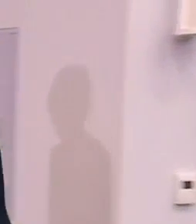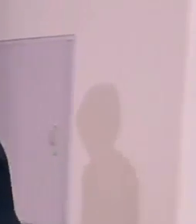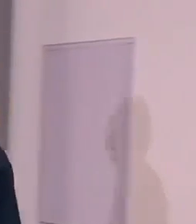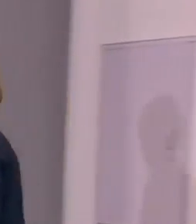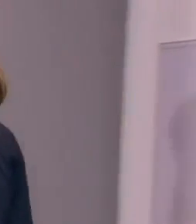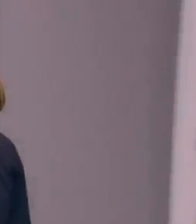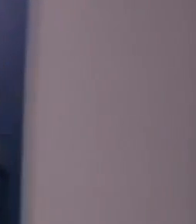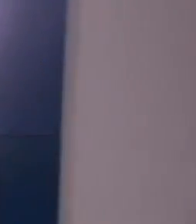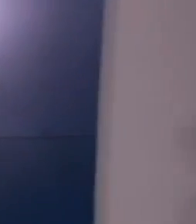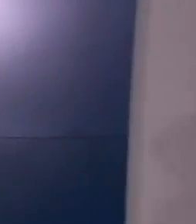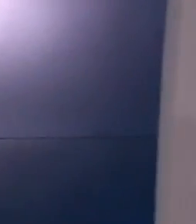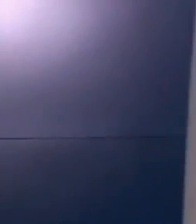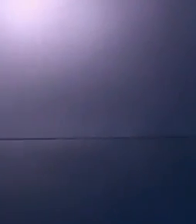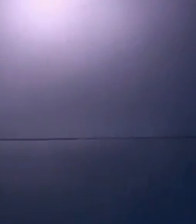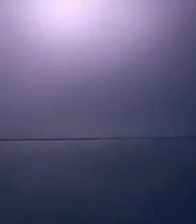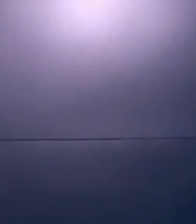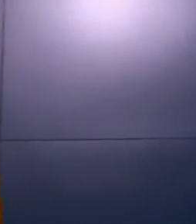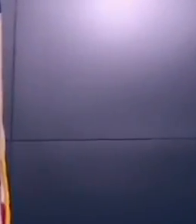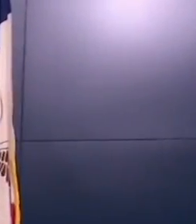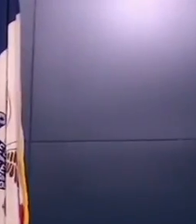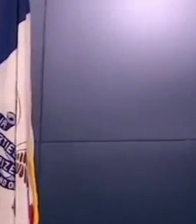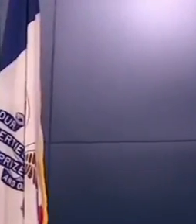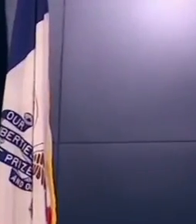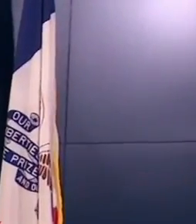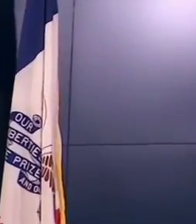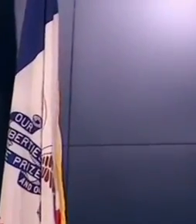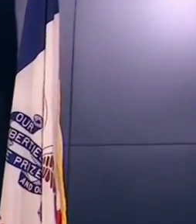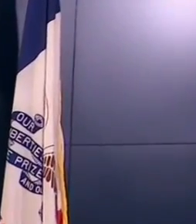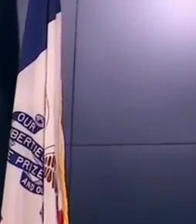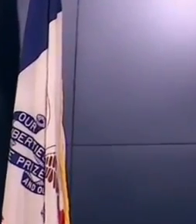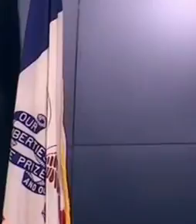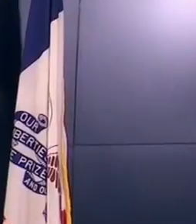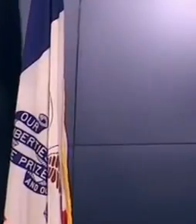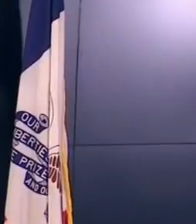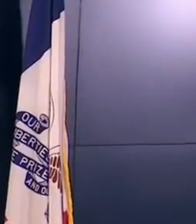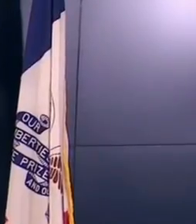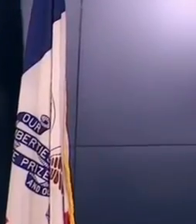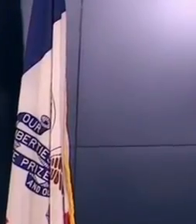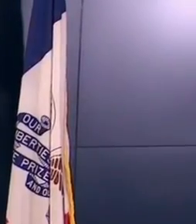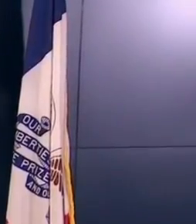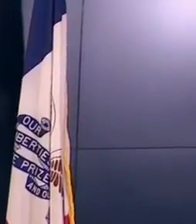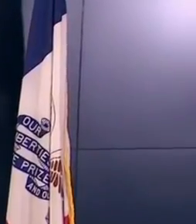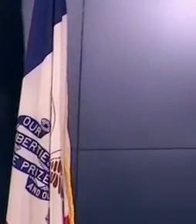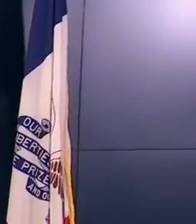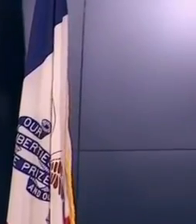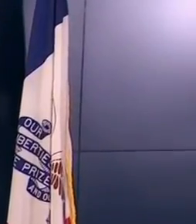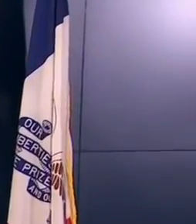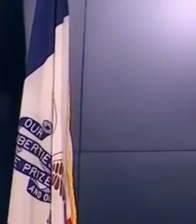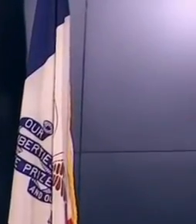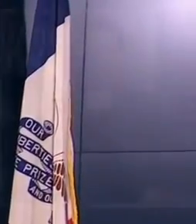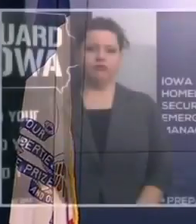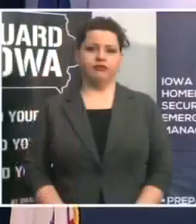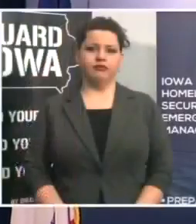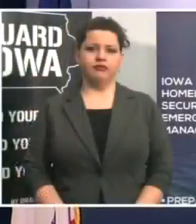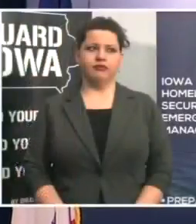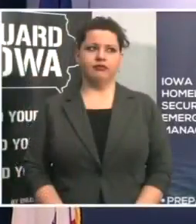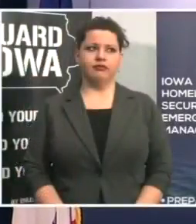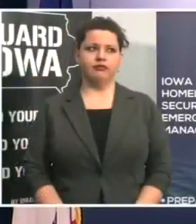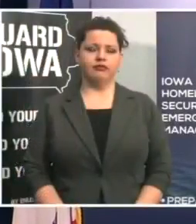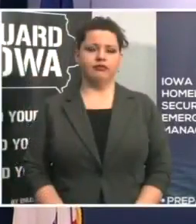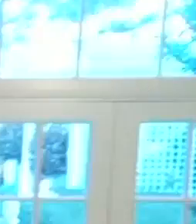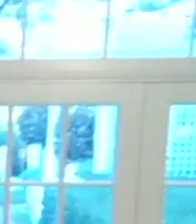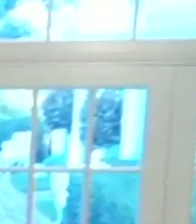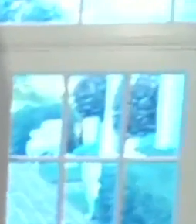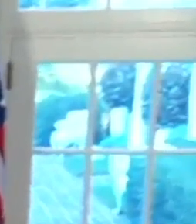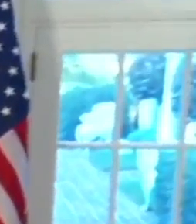After coming into contact with a White House staff member who tested positive for COVID-19, Iowa Governor Kim Reynolds is still holding her daily